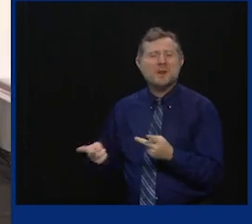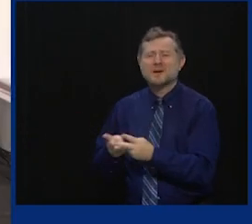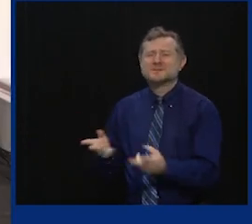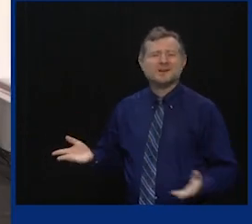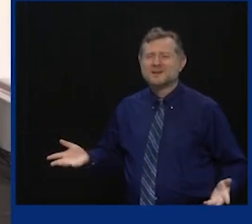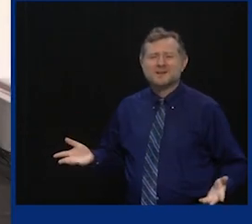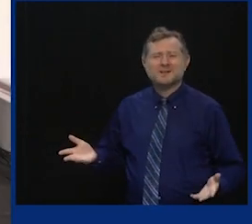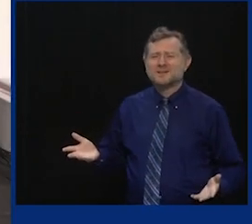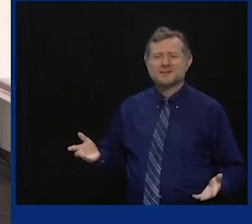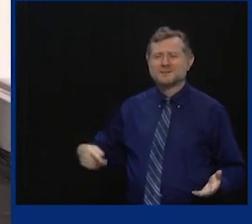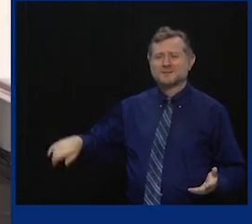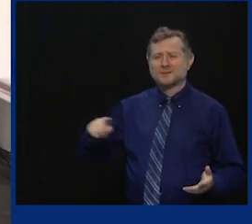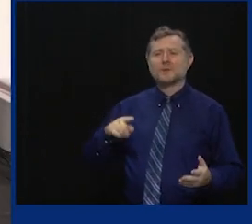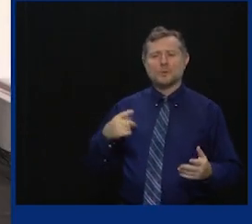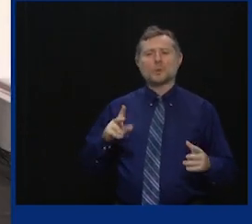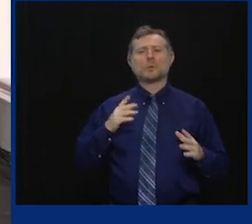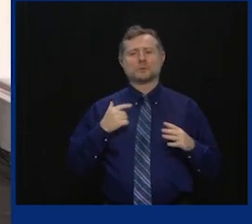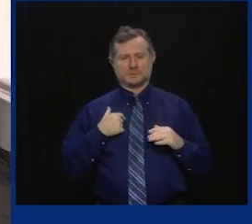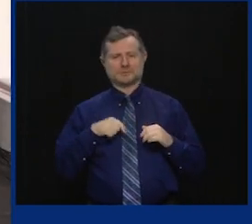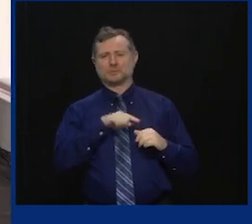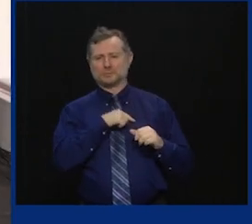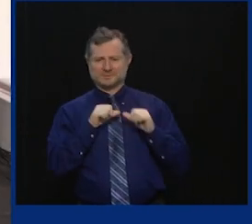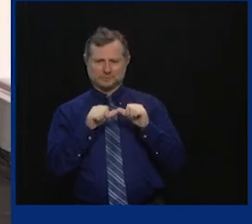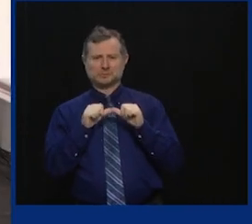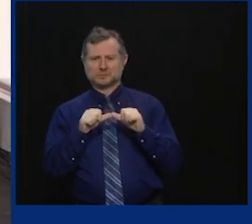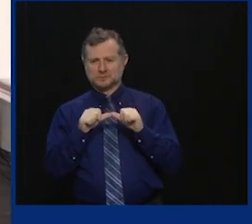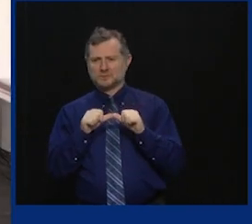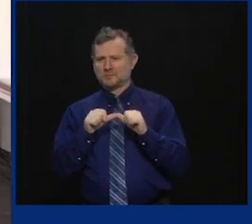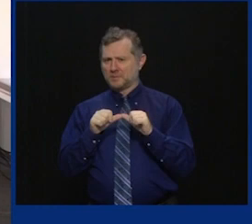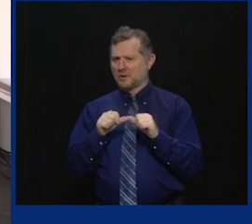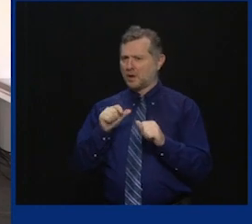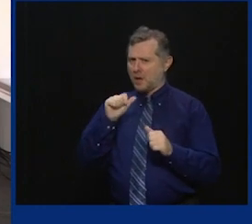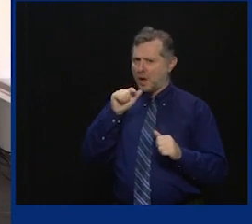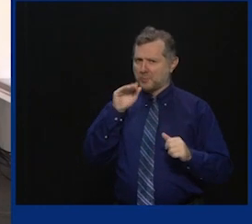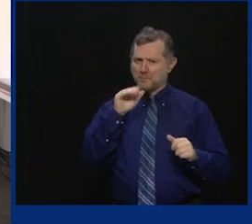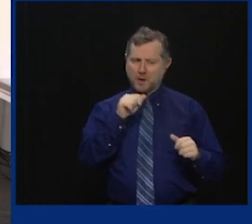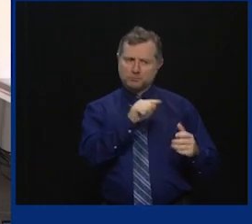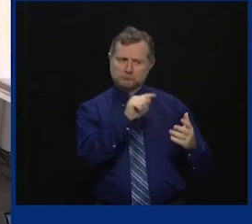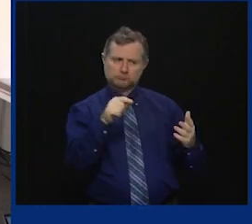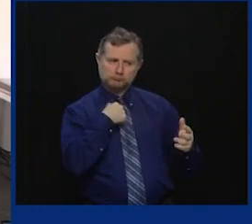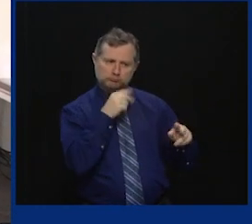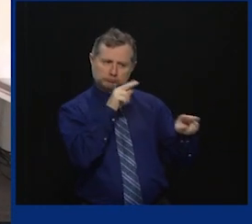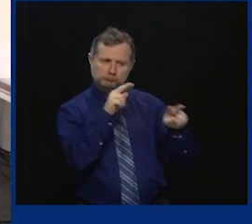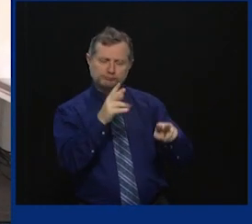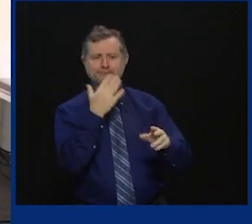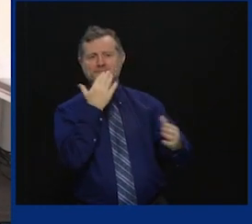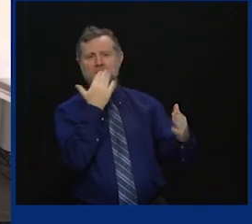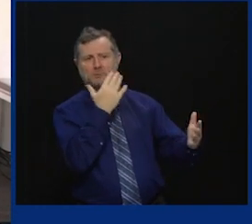beat Alabama and all those other states. But thank you so much, Governor.